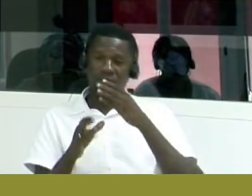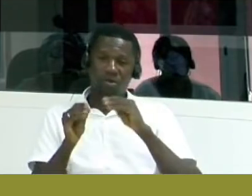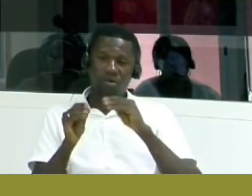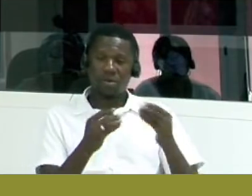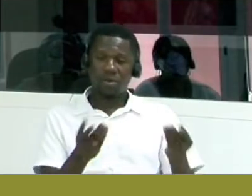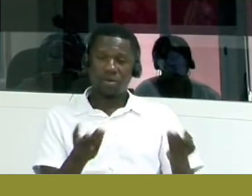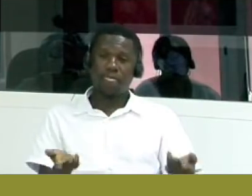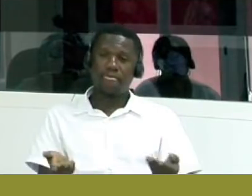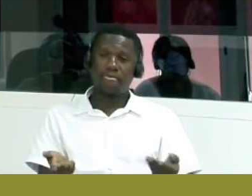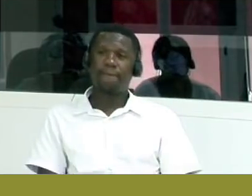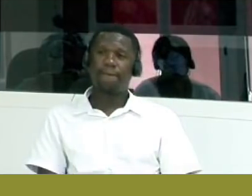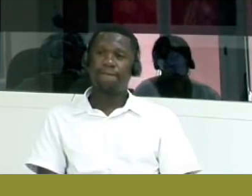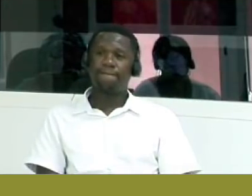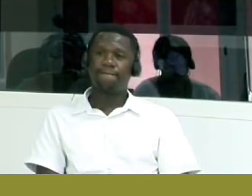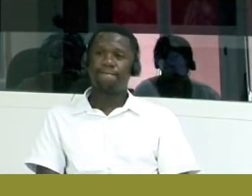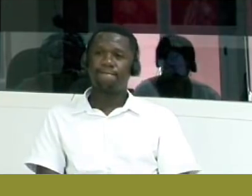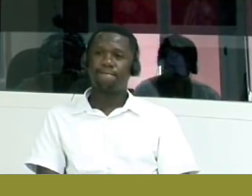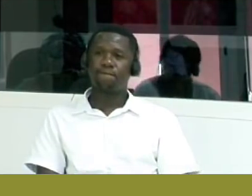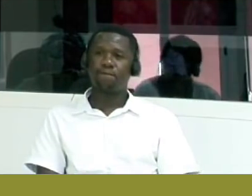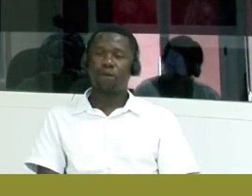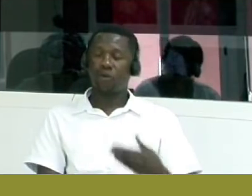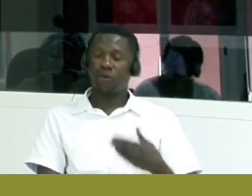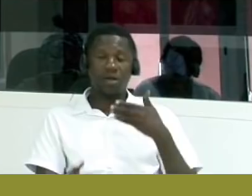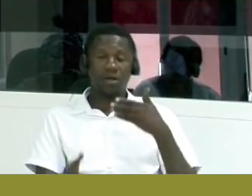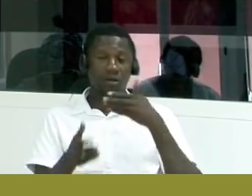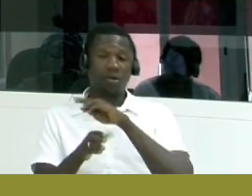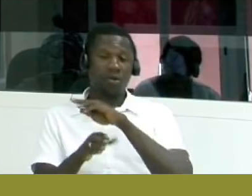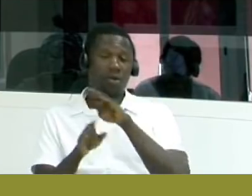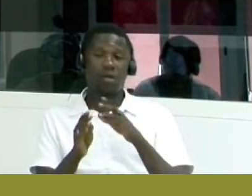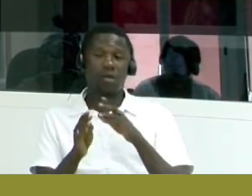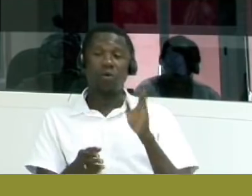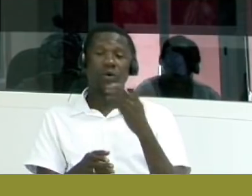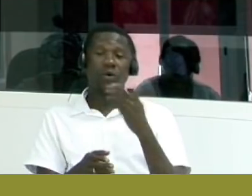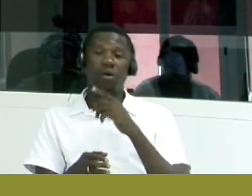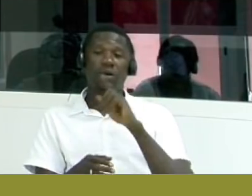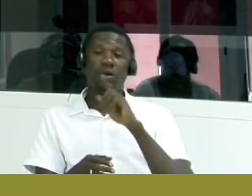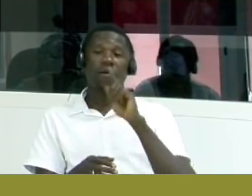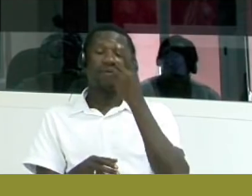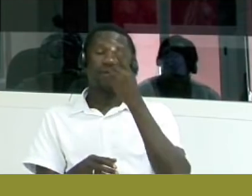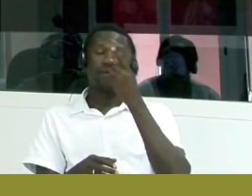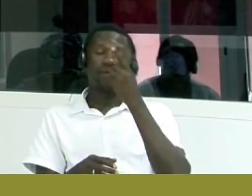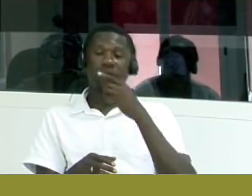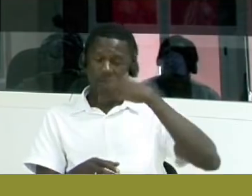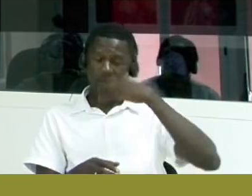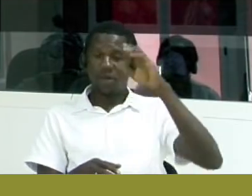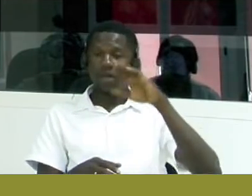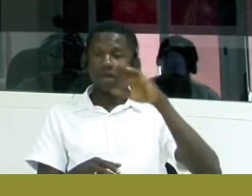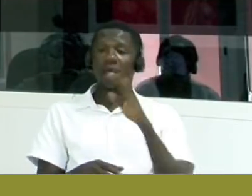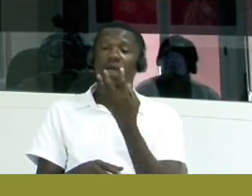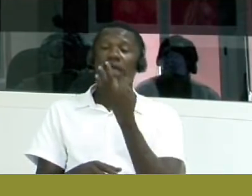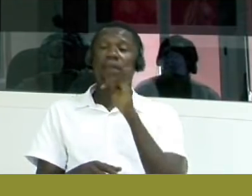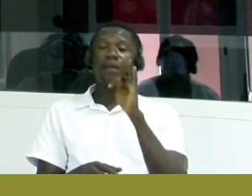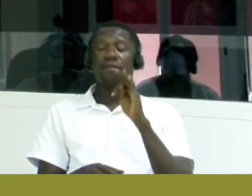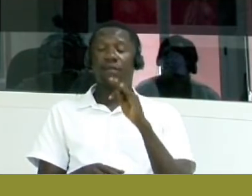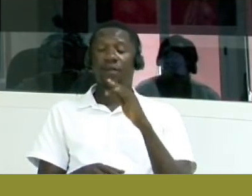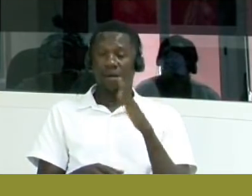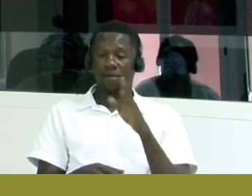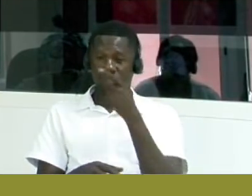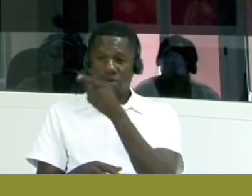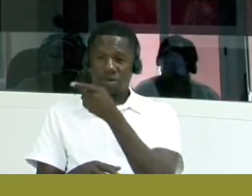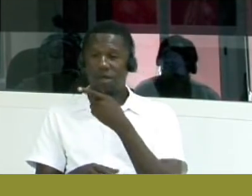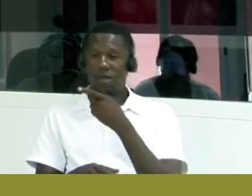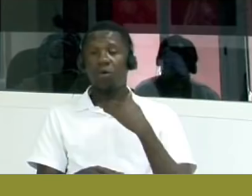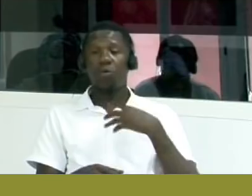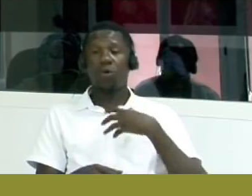not on the ground. That's why when I went to the first commission, when I was asked, I said, if anybody wants to know what happened there, let them ask those who were on the